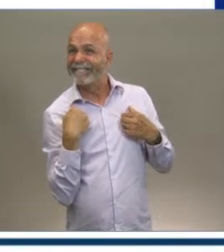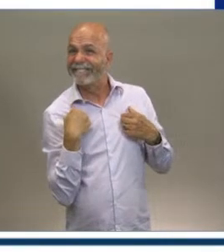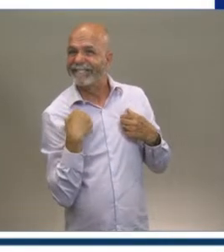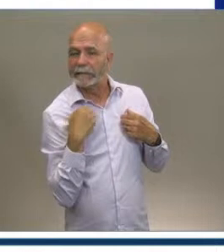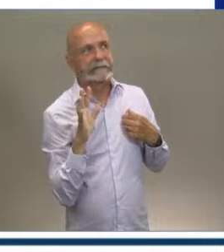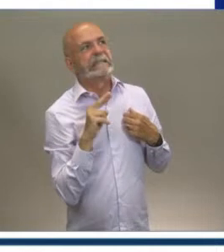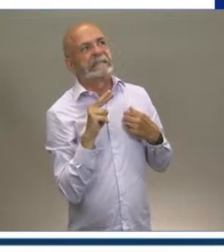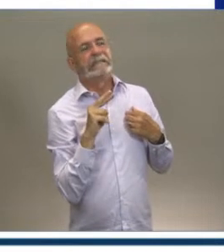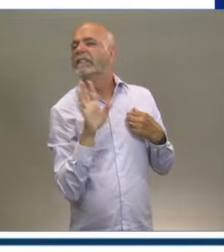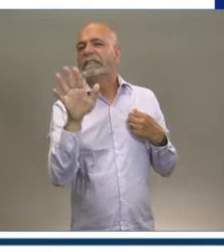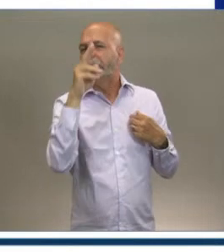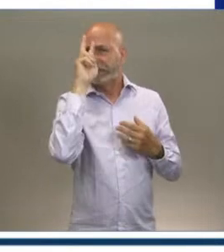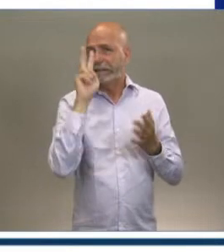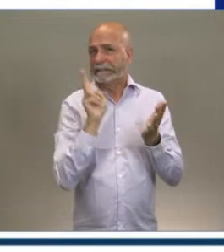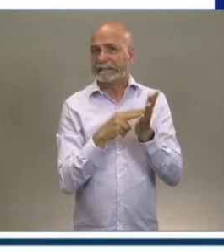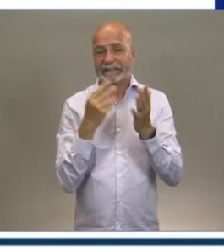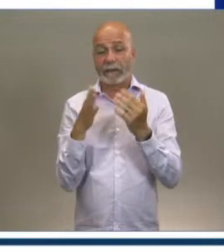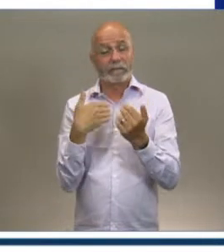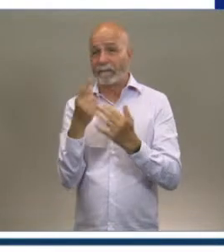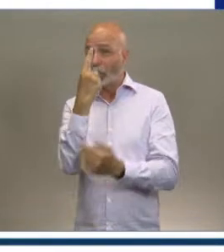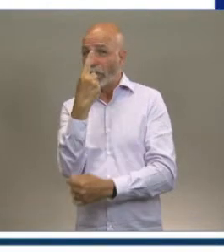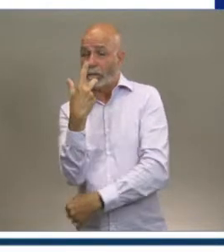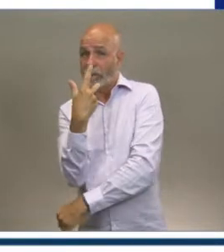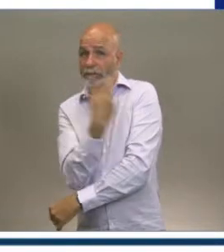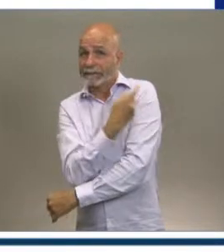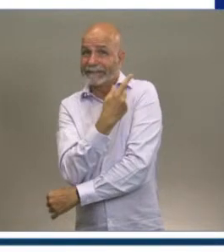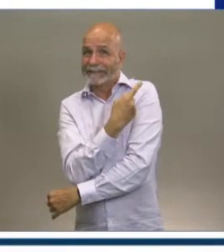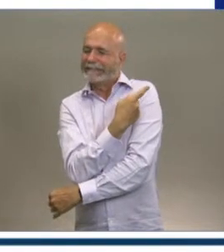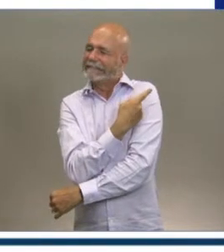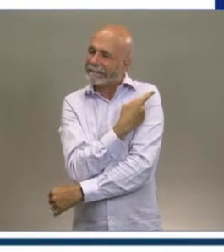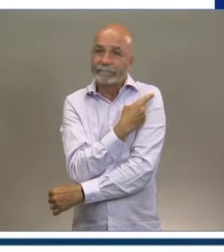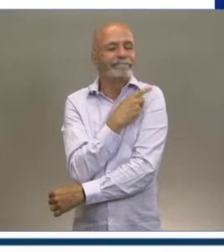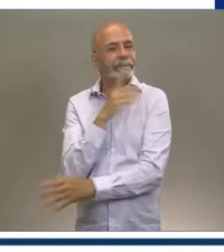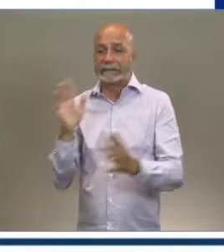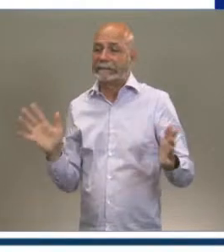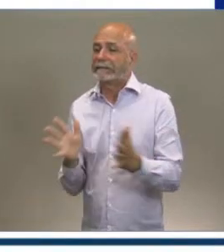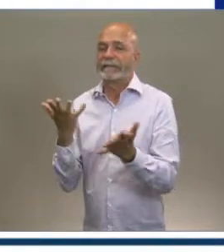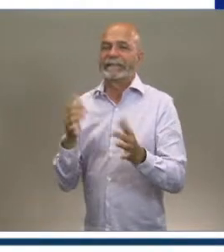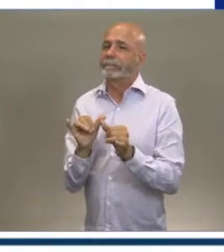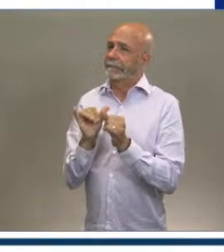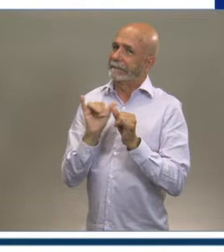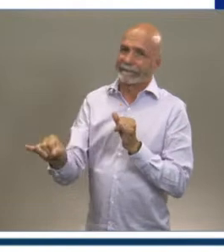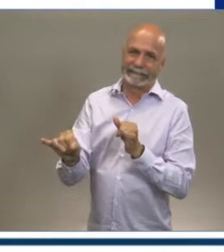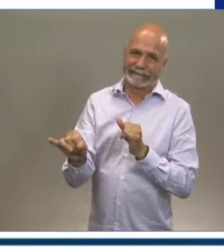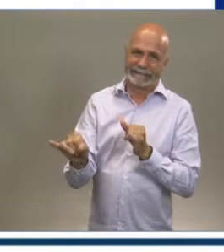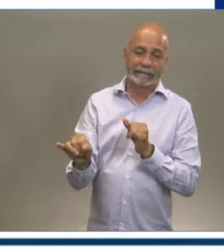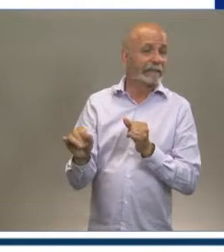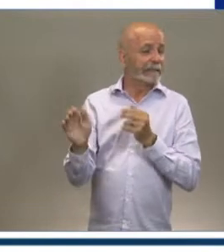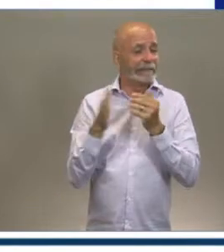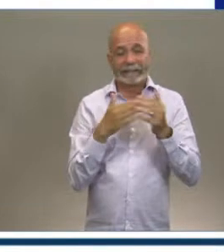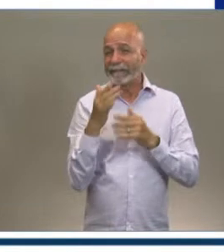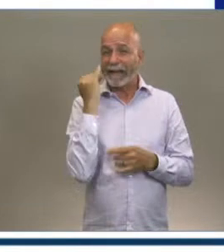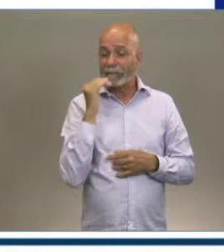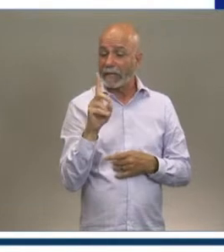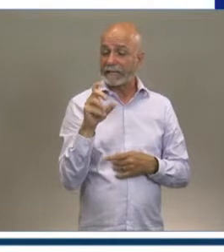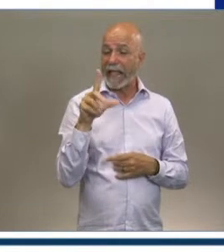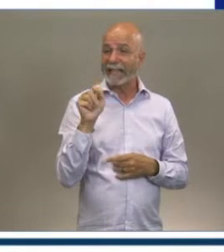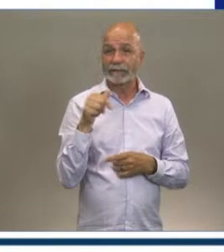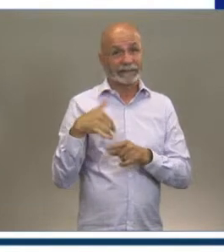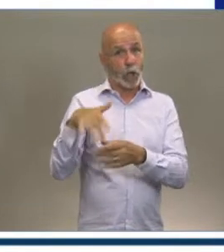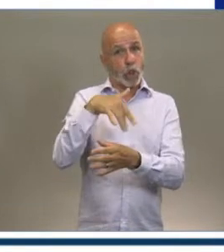have one dose, that is a lot less protection against that variant. And I'm not ready to write off any cases. We just announced 2 deaths